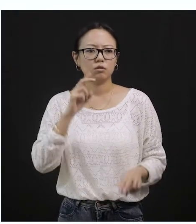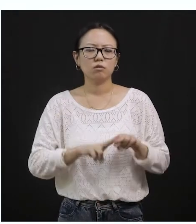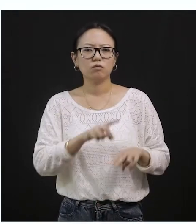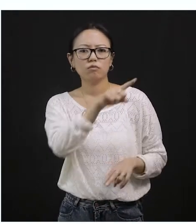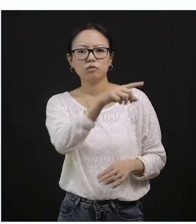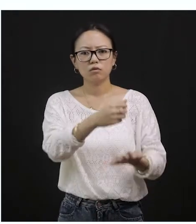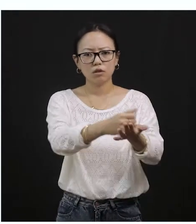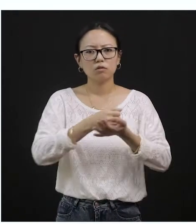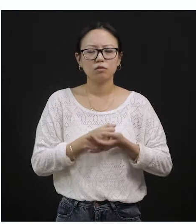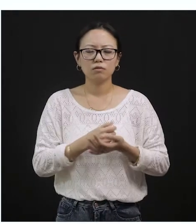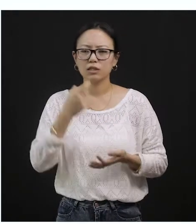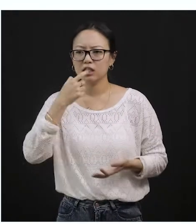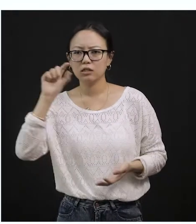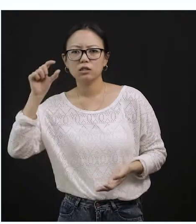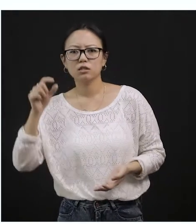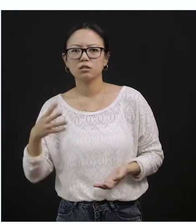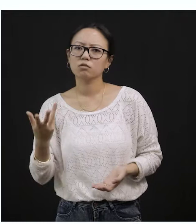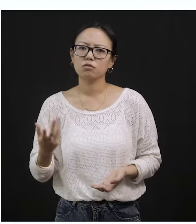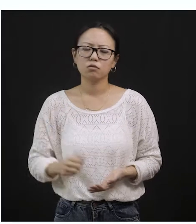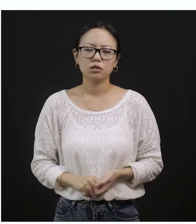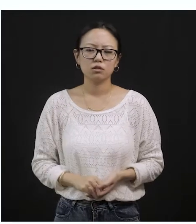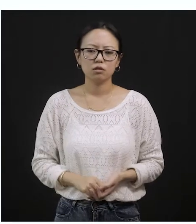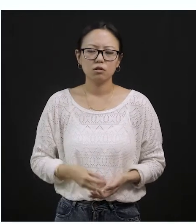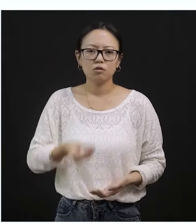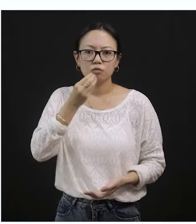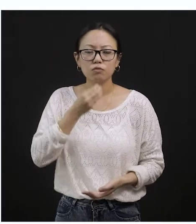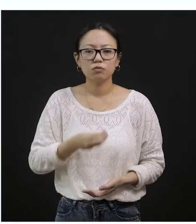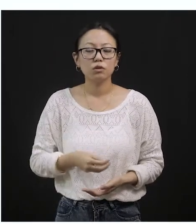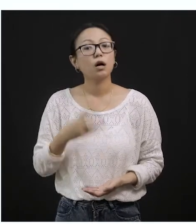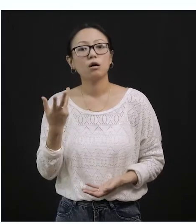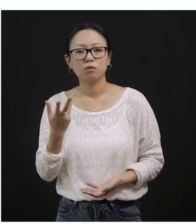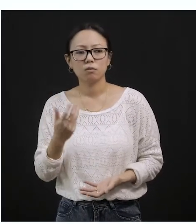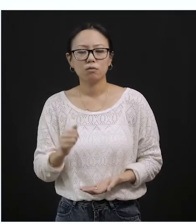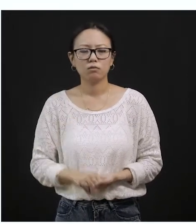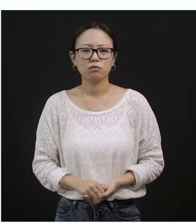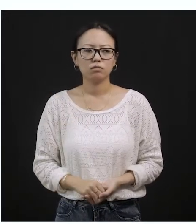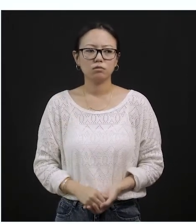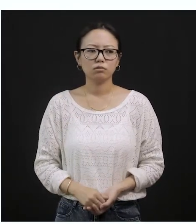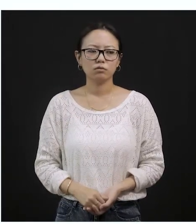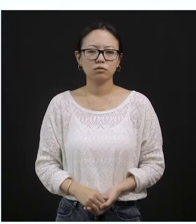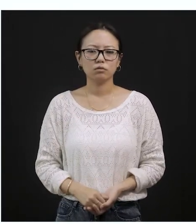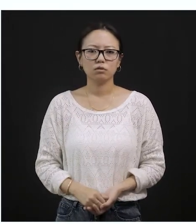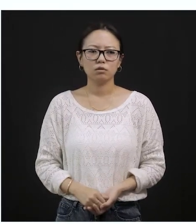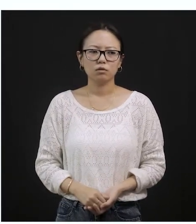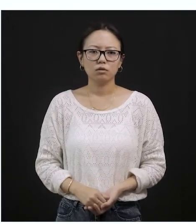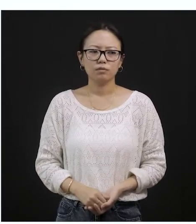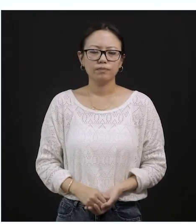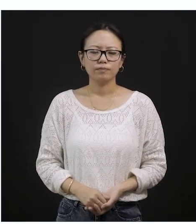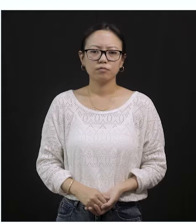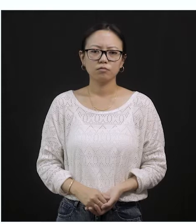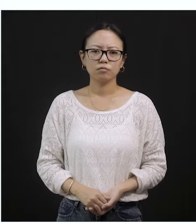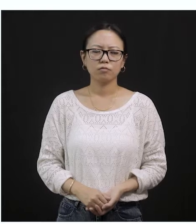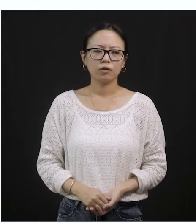don't think so. All right. Now, we do not only get food crops from the farmers, but we do get cash crops from the farmers as well.